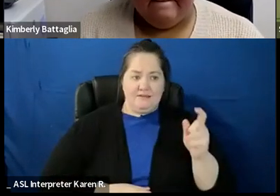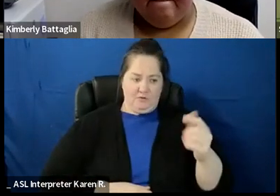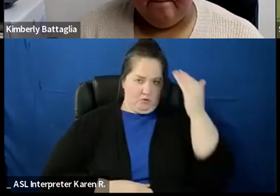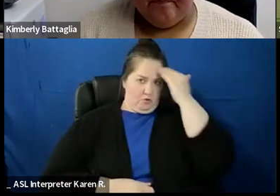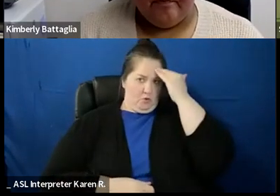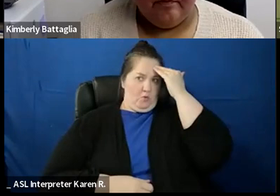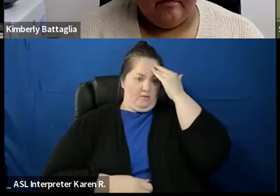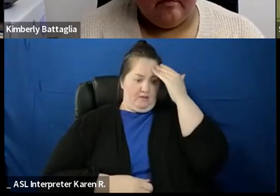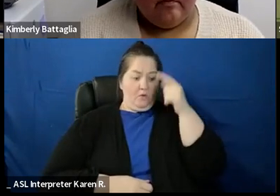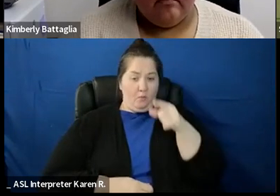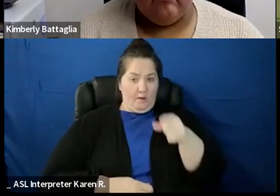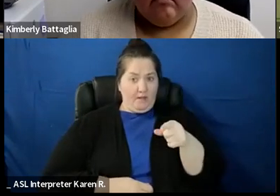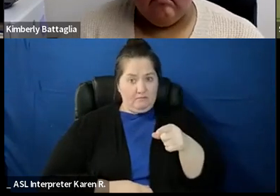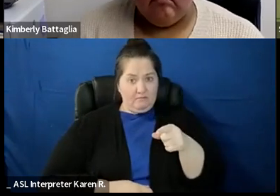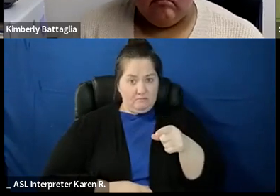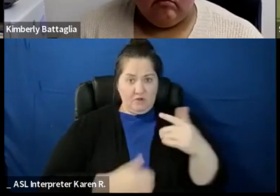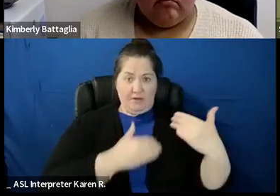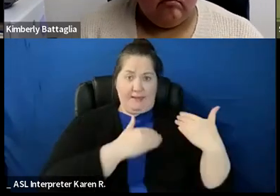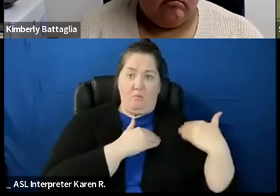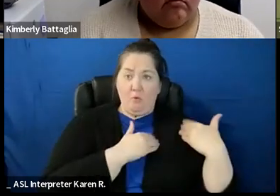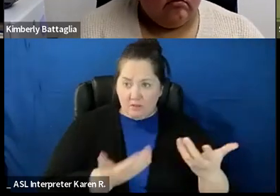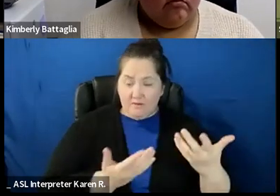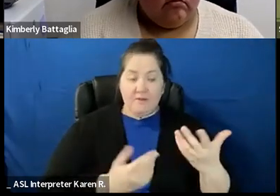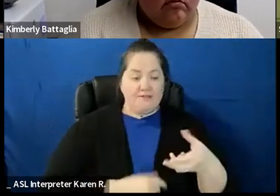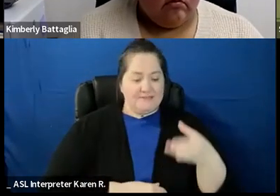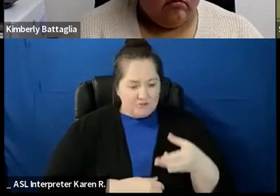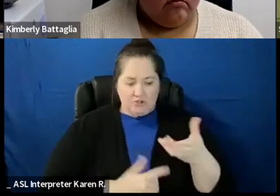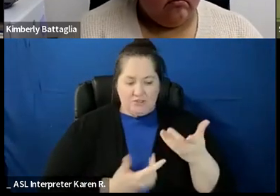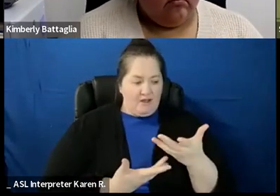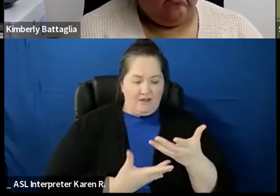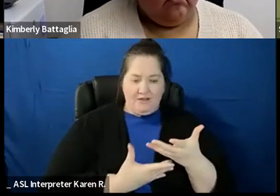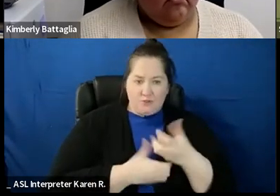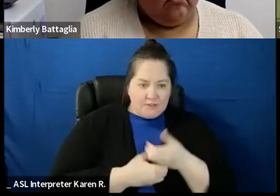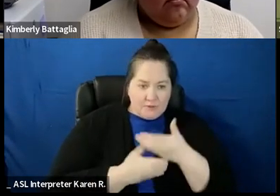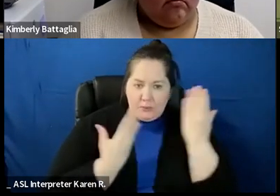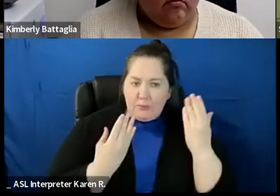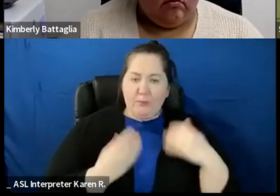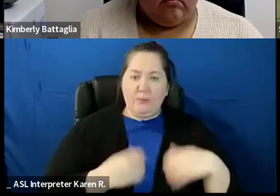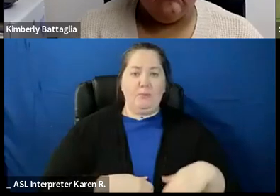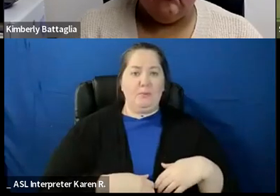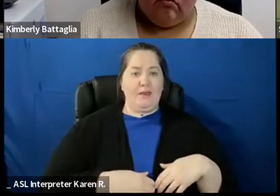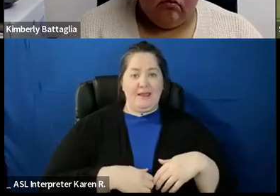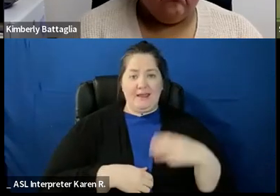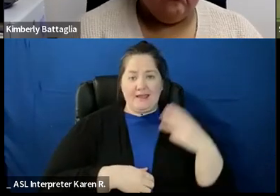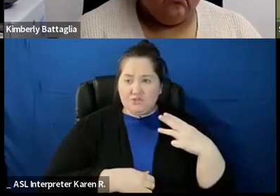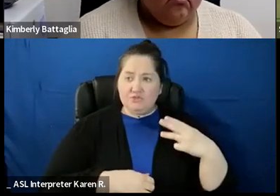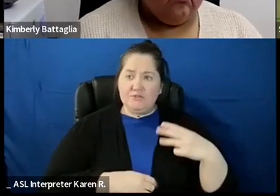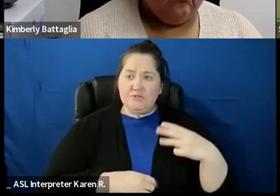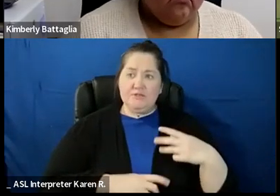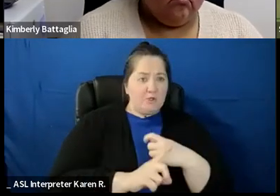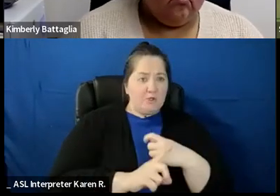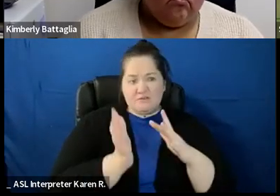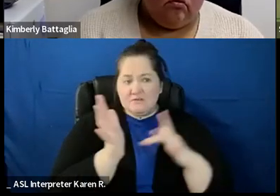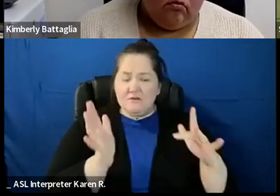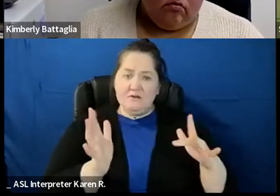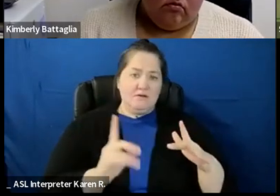them accountable to that. Because there is a history of distrust. There is a history of abuse and targeting. Like someone